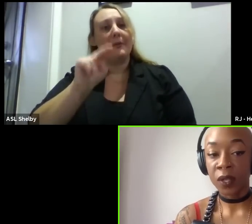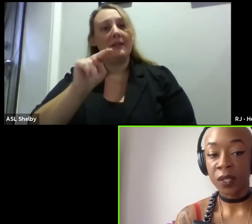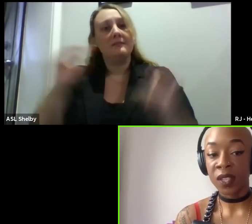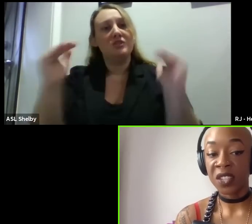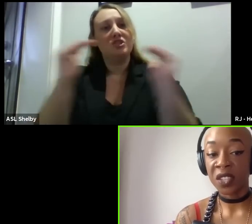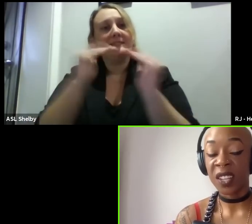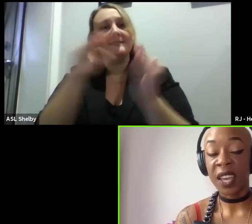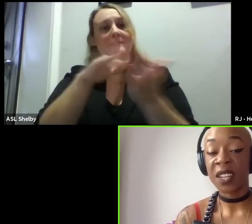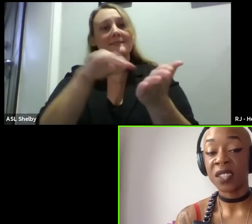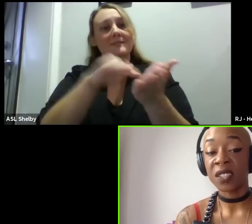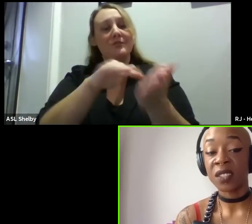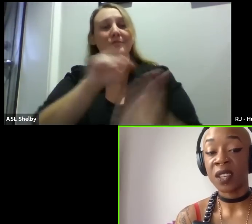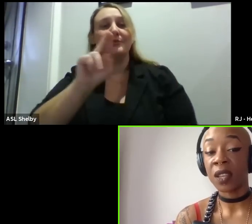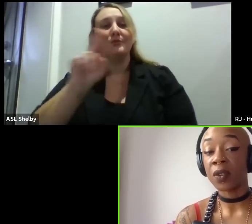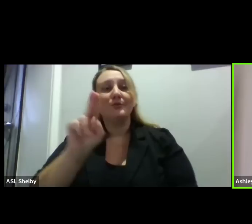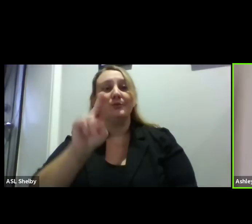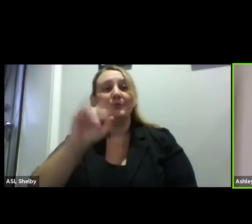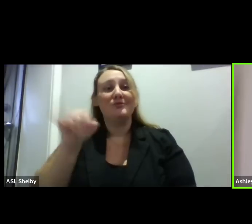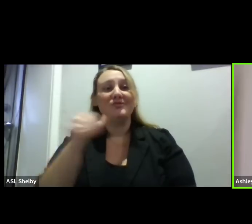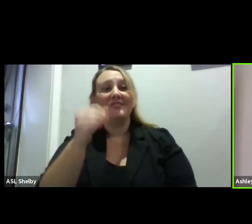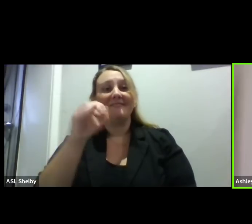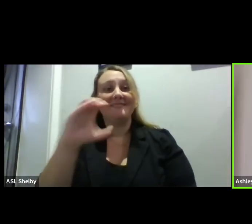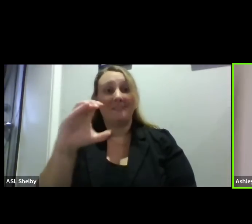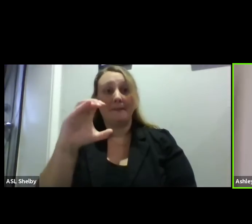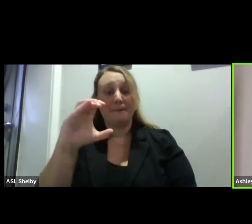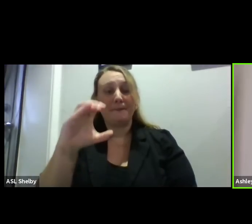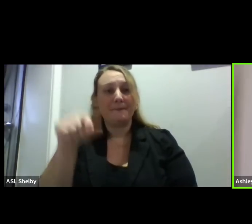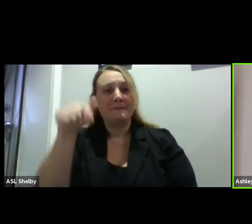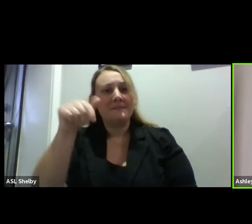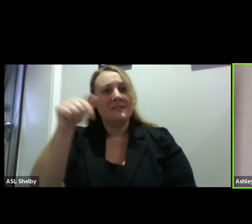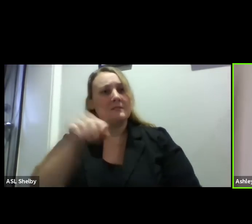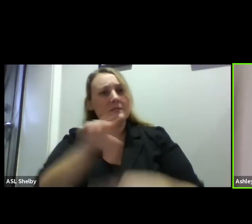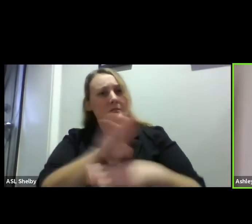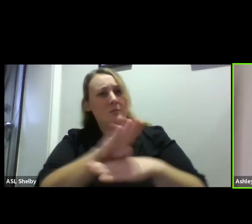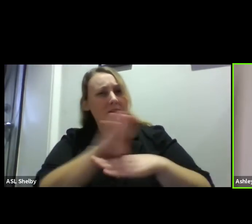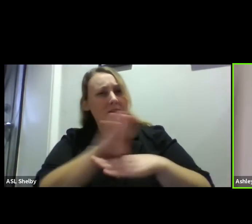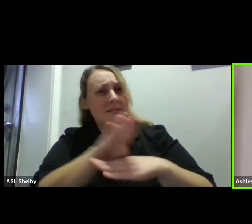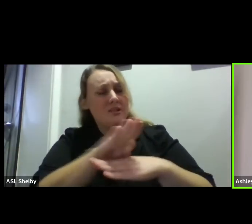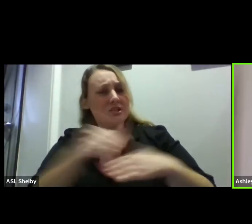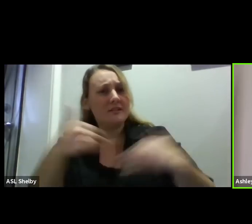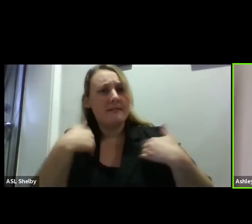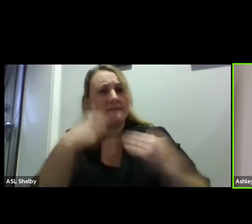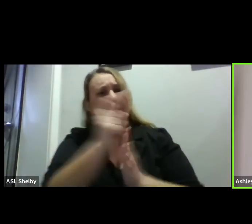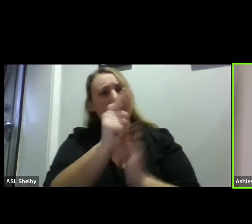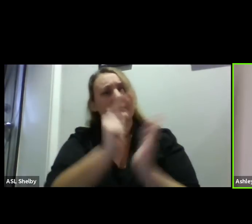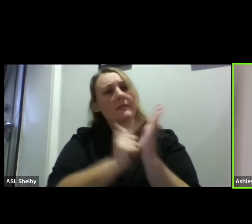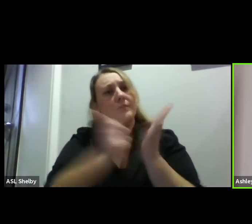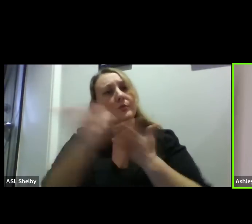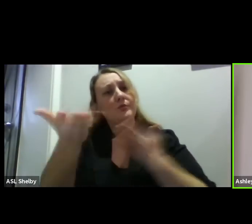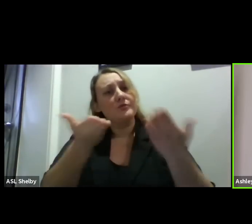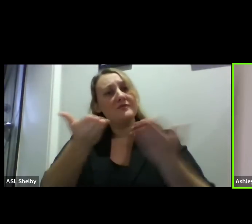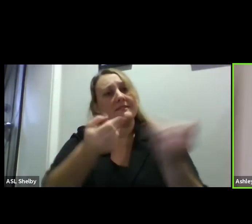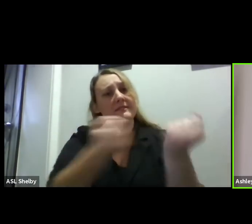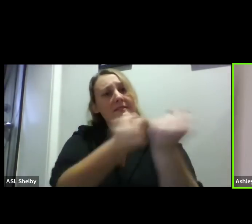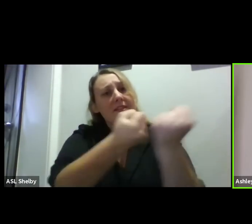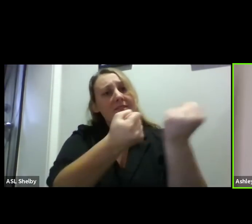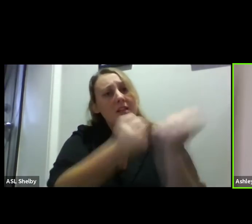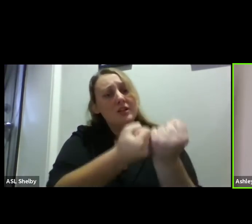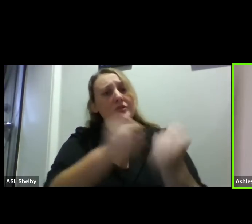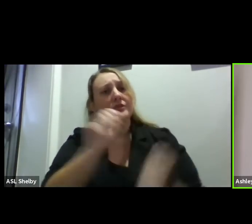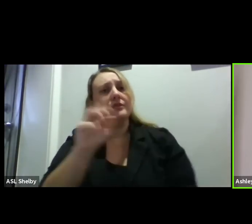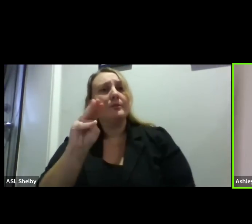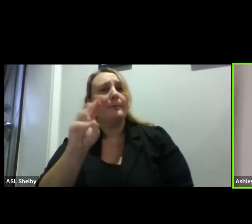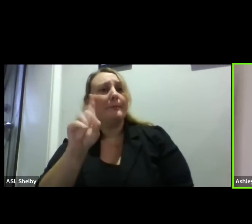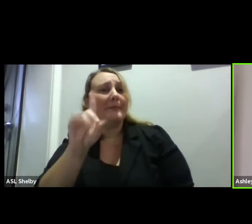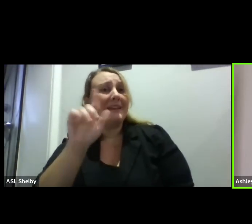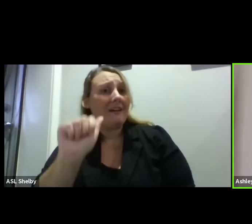This organization engages in legal services, advocacy, education, media, and organizing to build